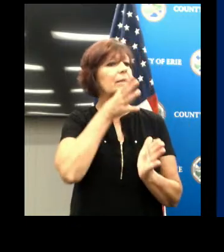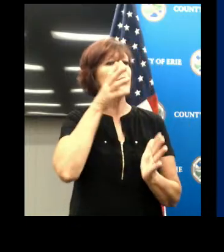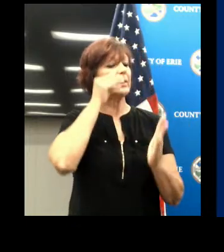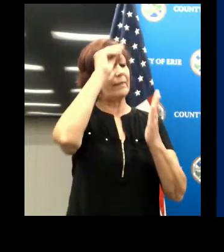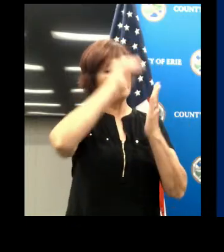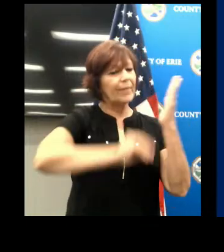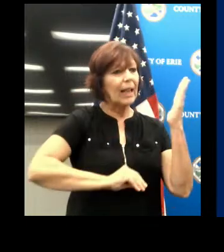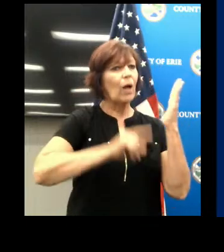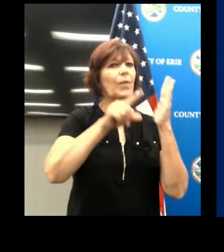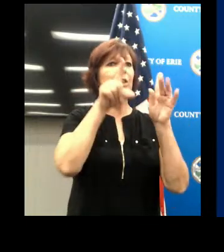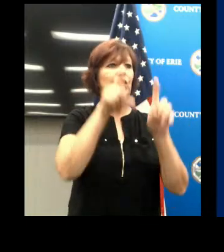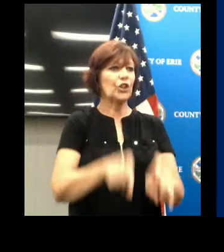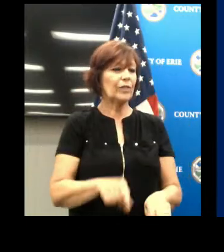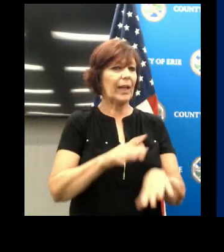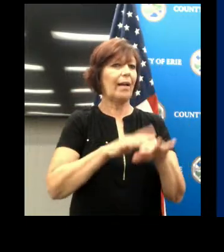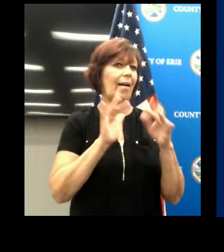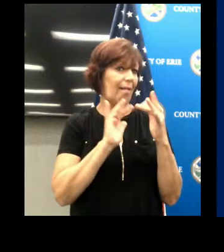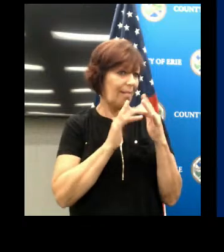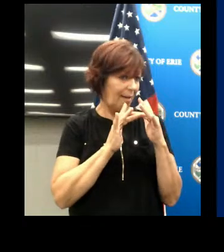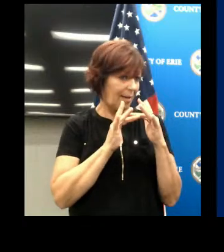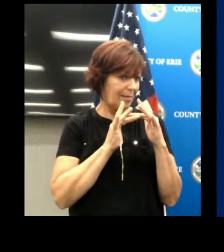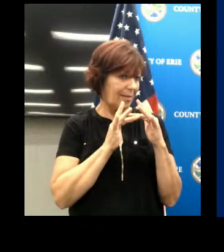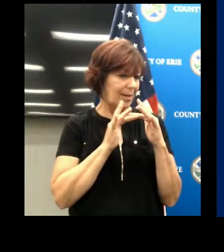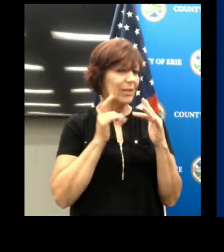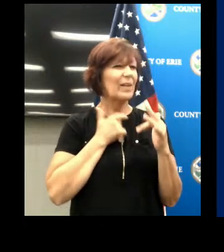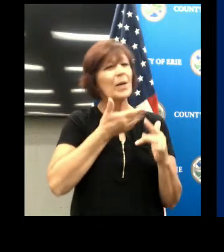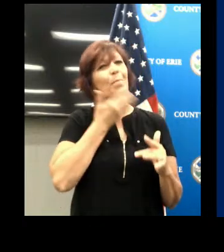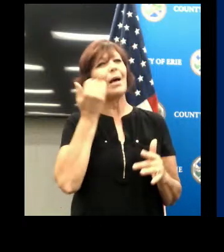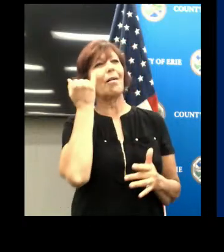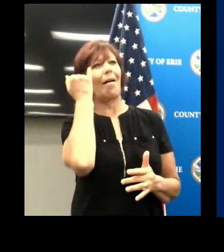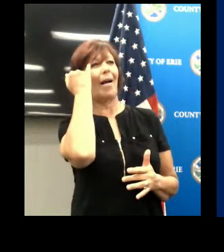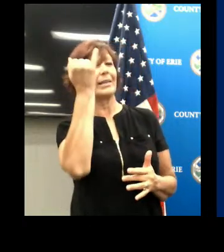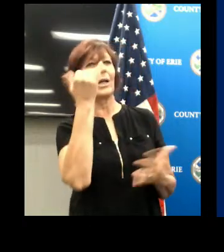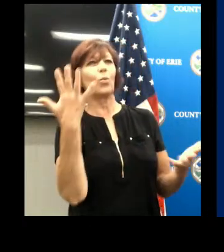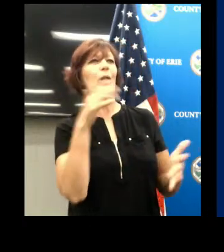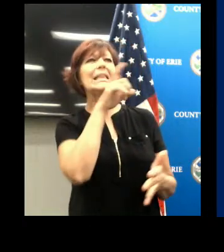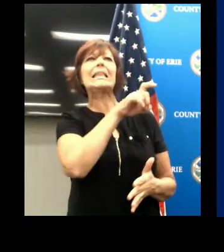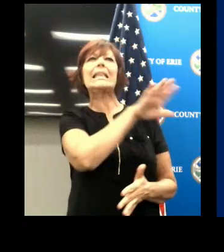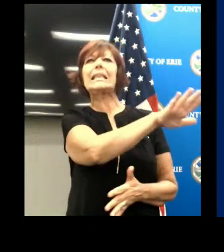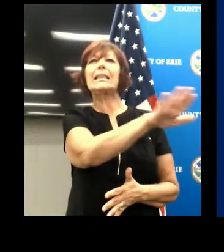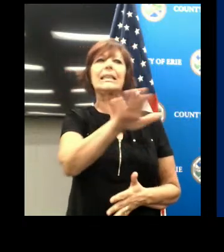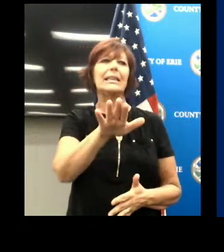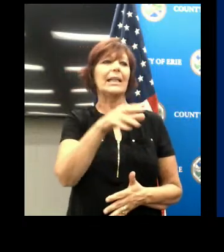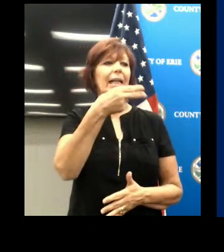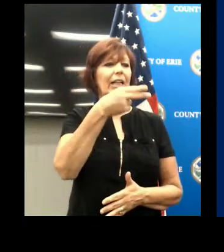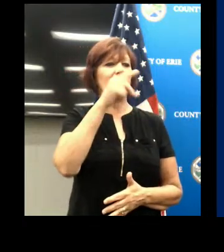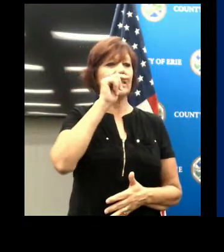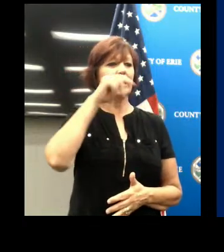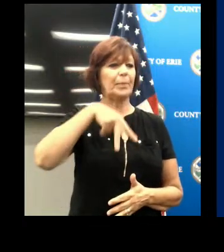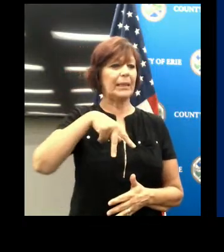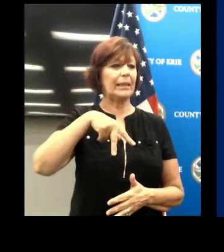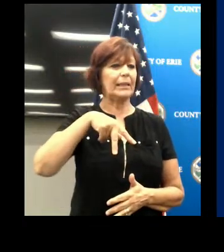the following survey online so we have a better understanding of their needs. It's